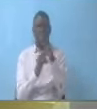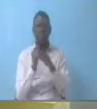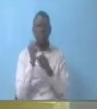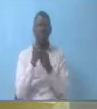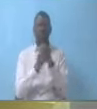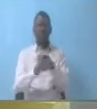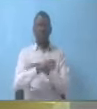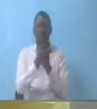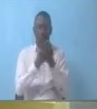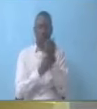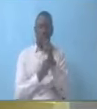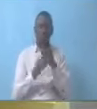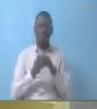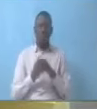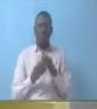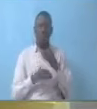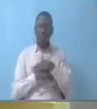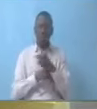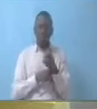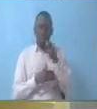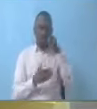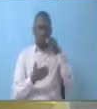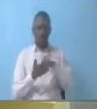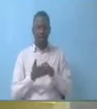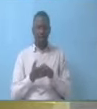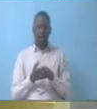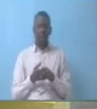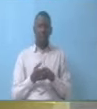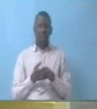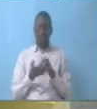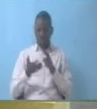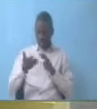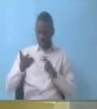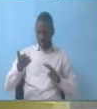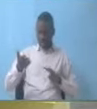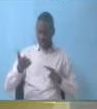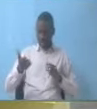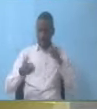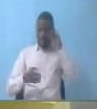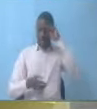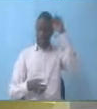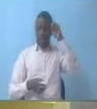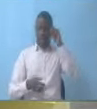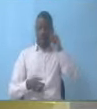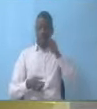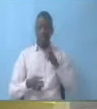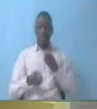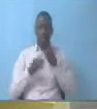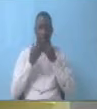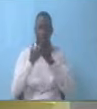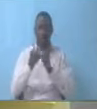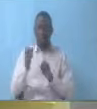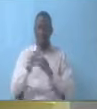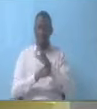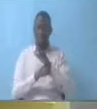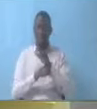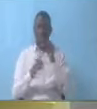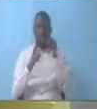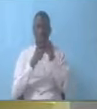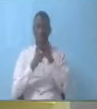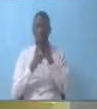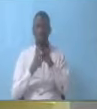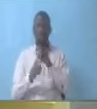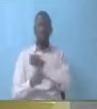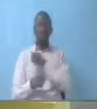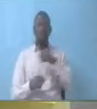ubi bu letter bi. President giving orders. Muy president bi joxe ndigal. My property be returned to me. Nene suma kër gogou nañ